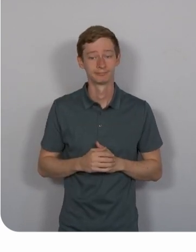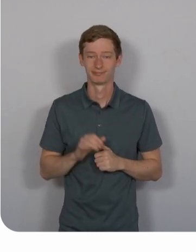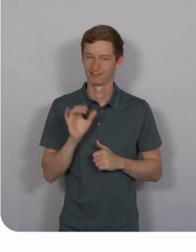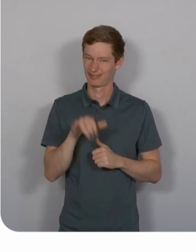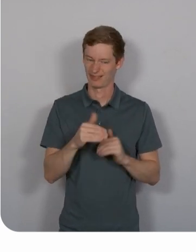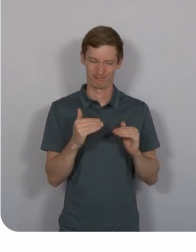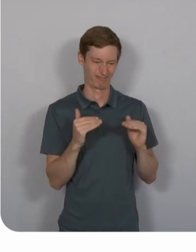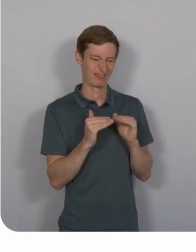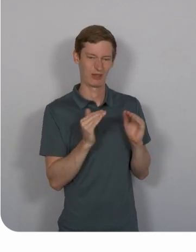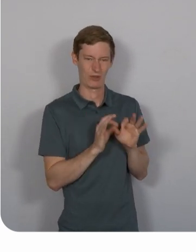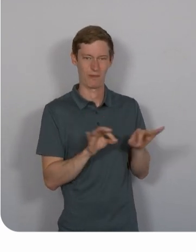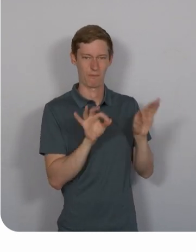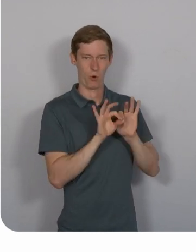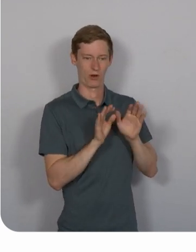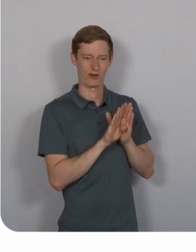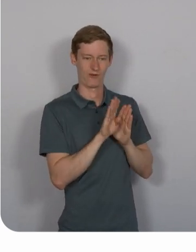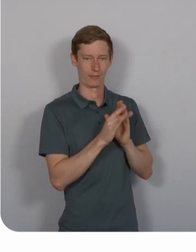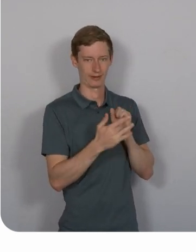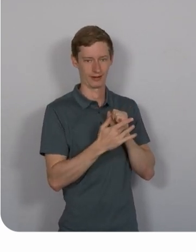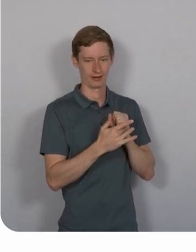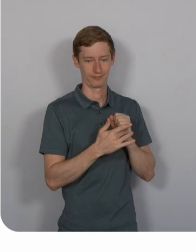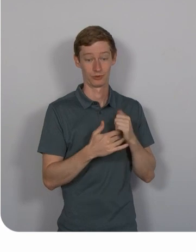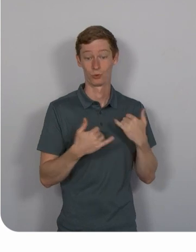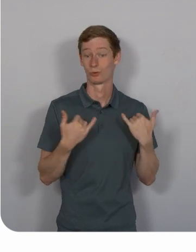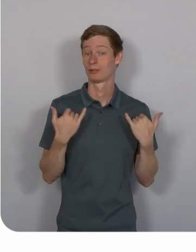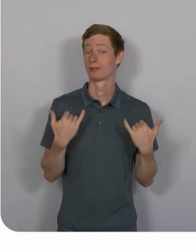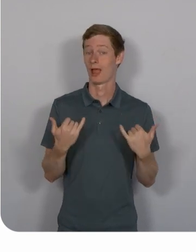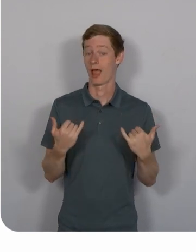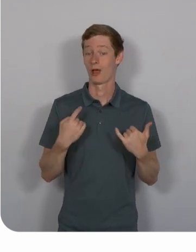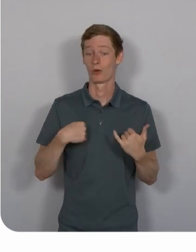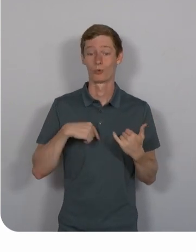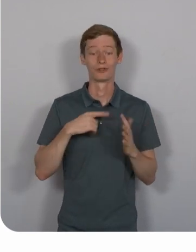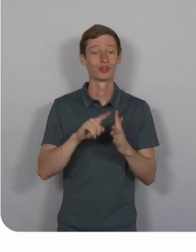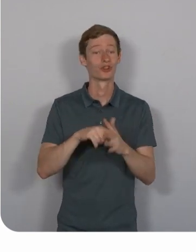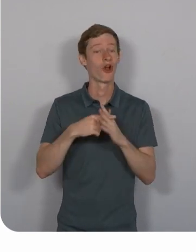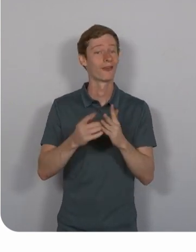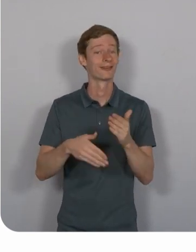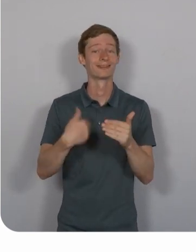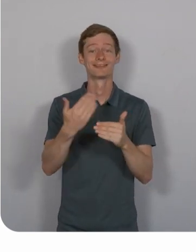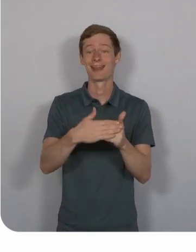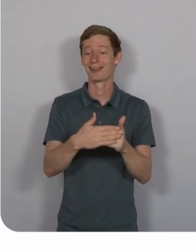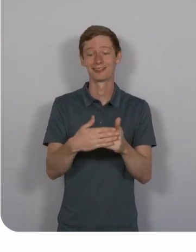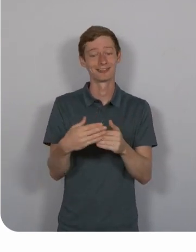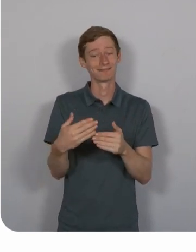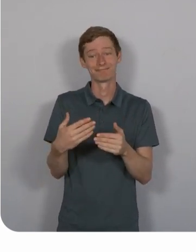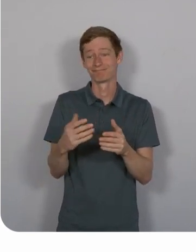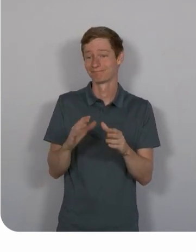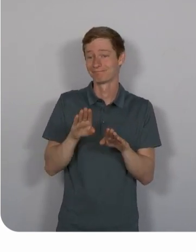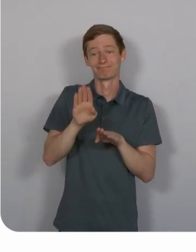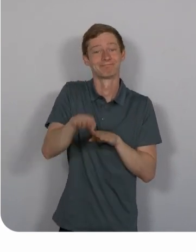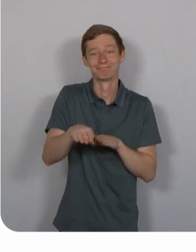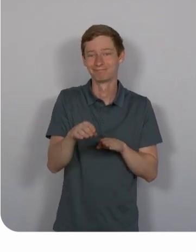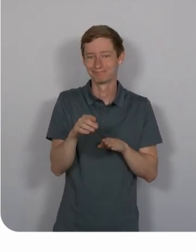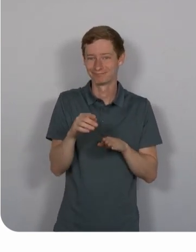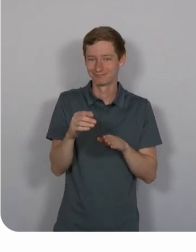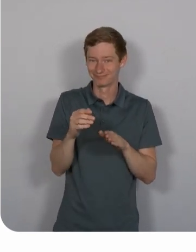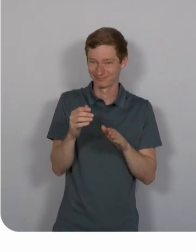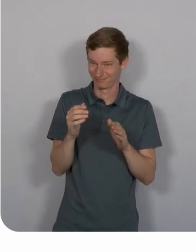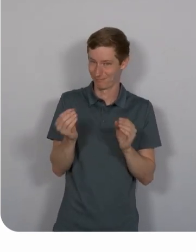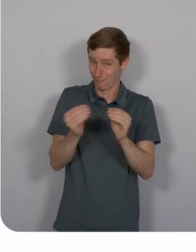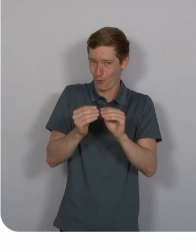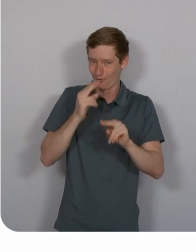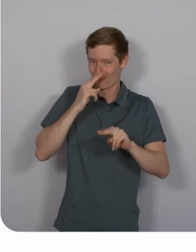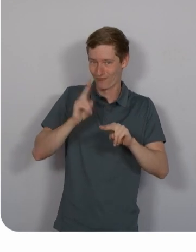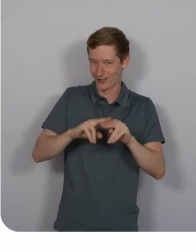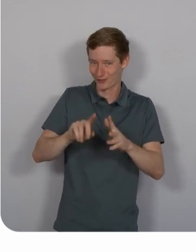state of the art. So now, as we begin the next chapter here, as we get these all in your hands, I think a lot of the fun really begins, because